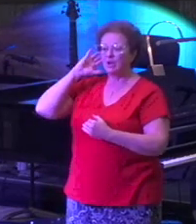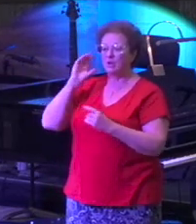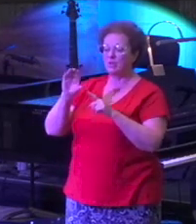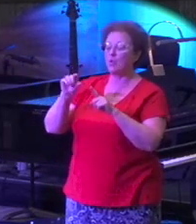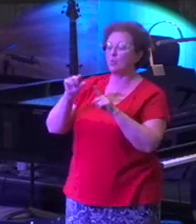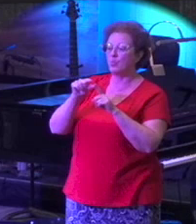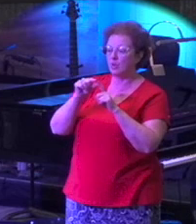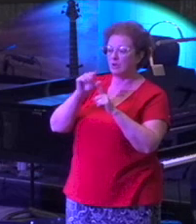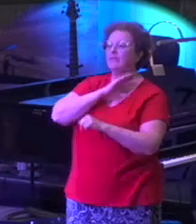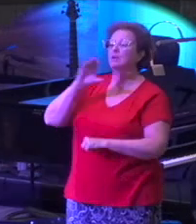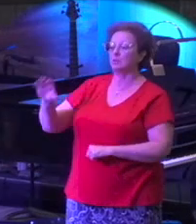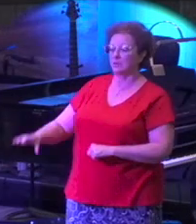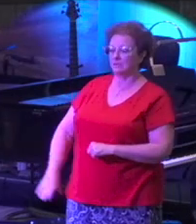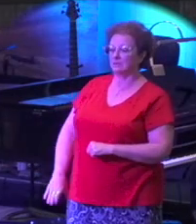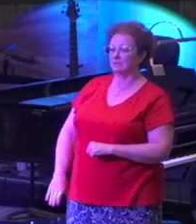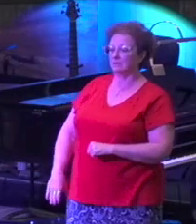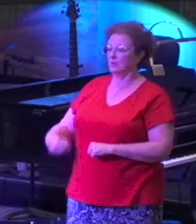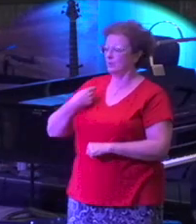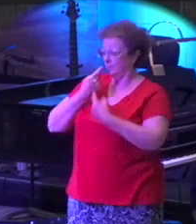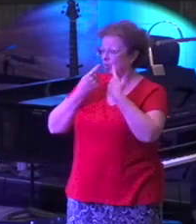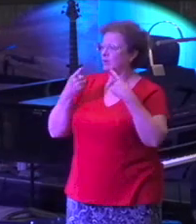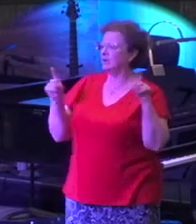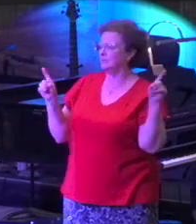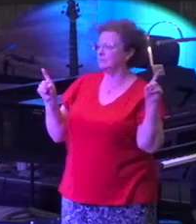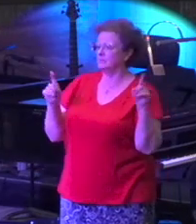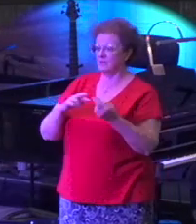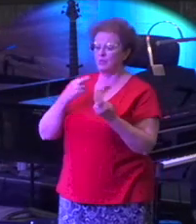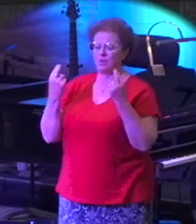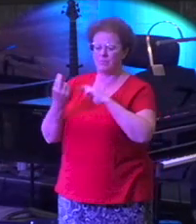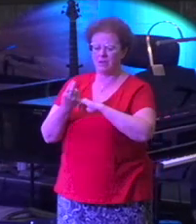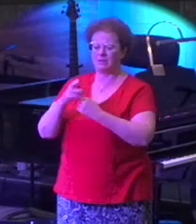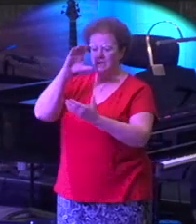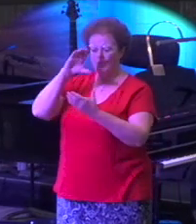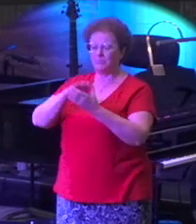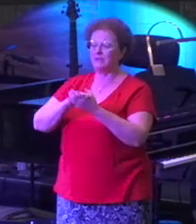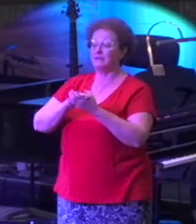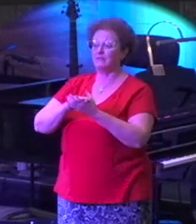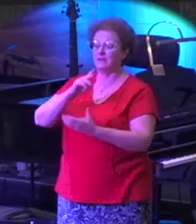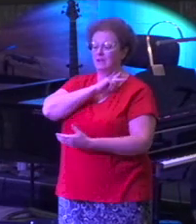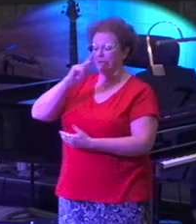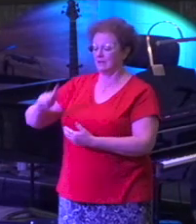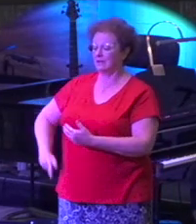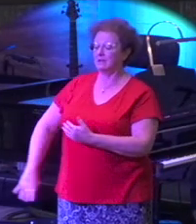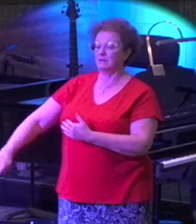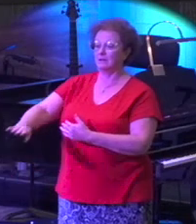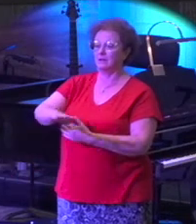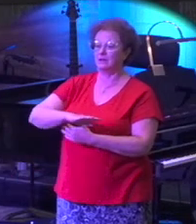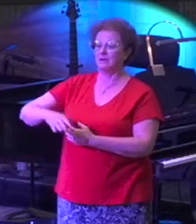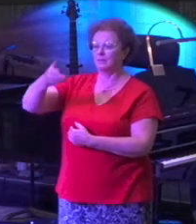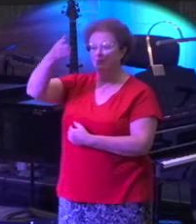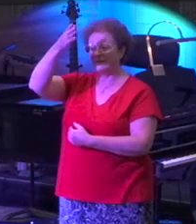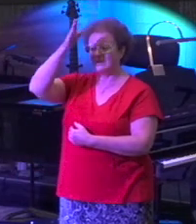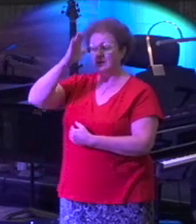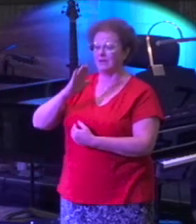the message of the gospel that we proclaim. Repent and believe in the good news, for the kingdom of God is at hand. These are the first words of